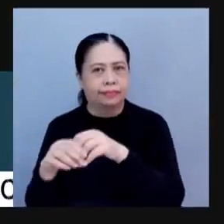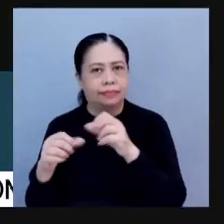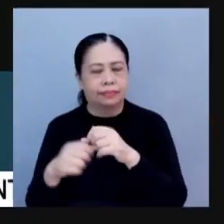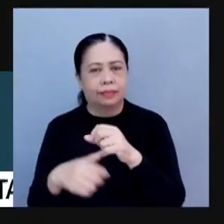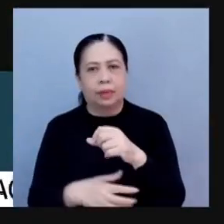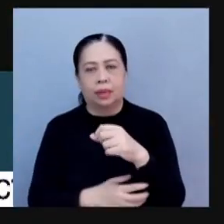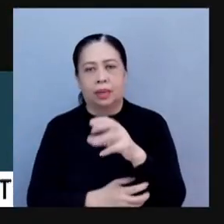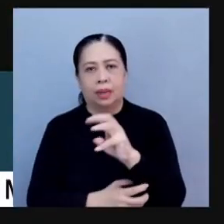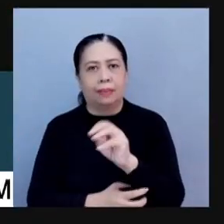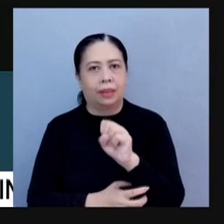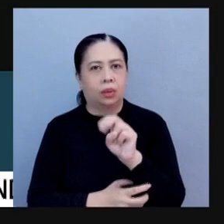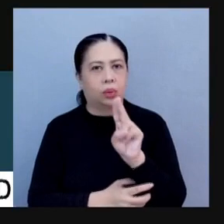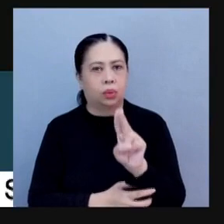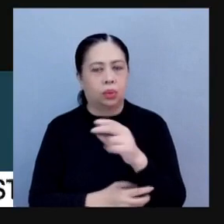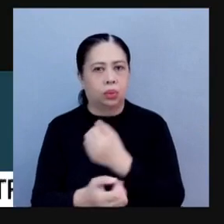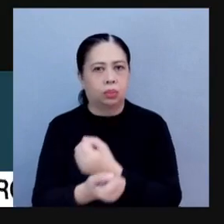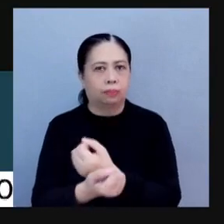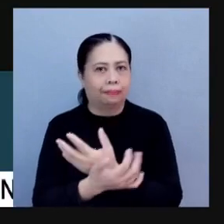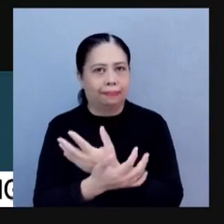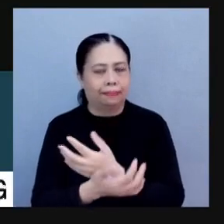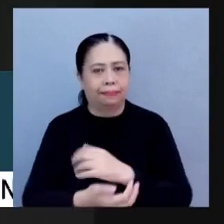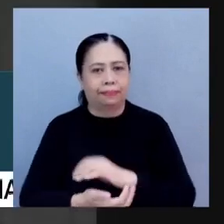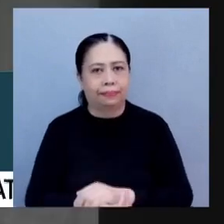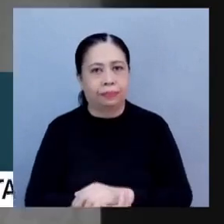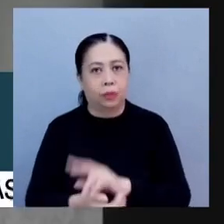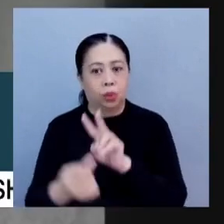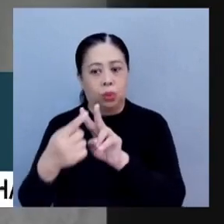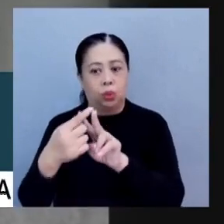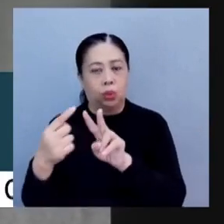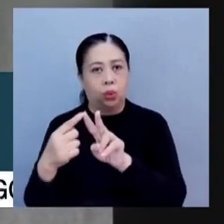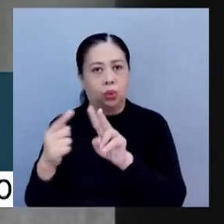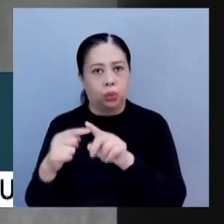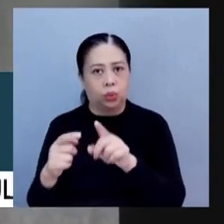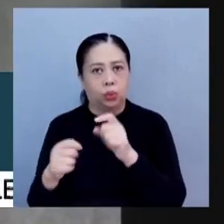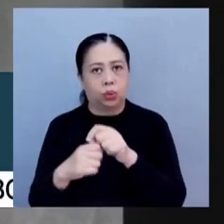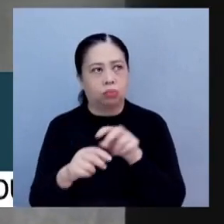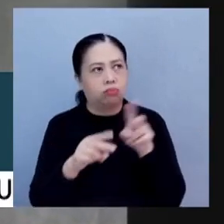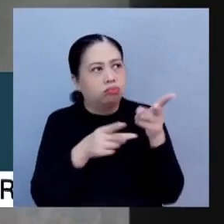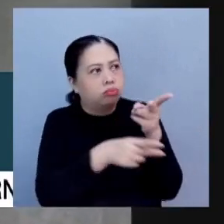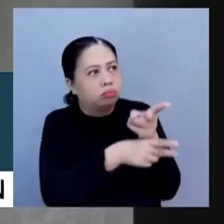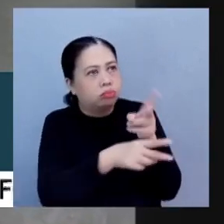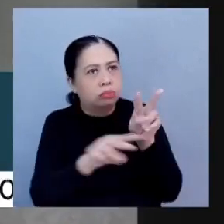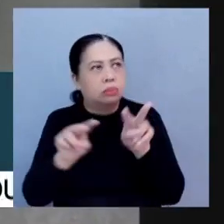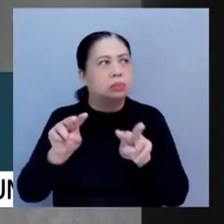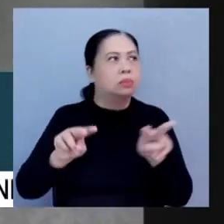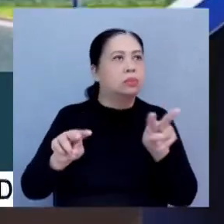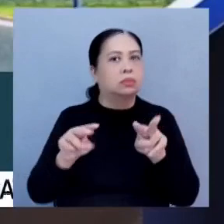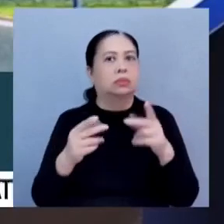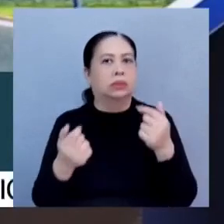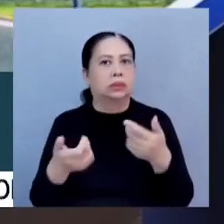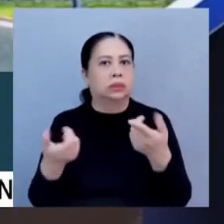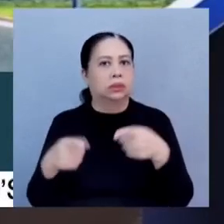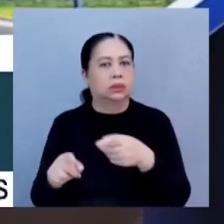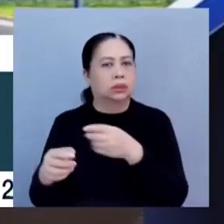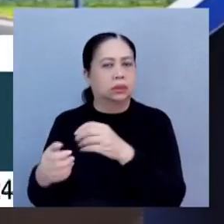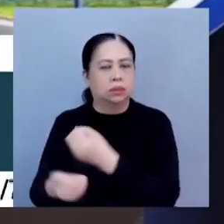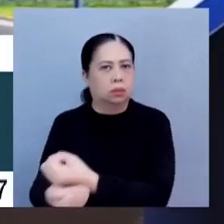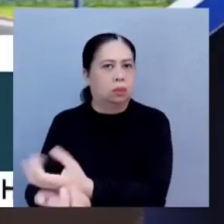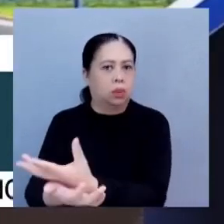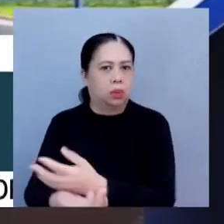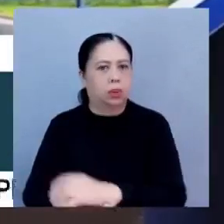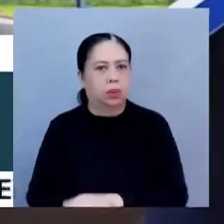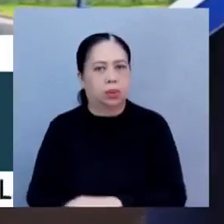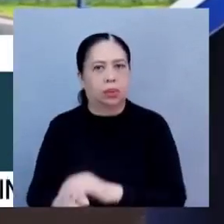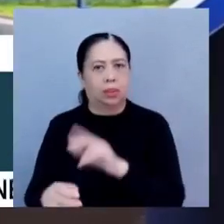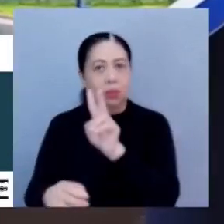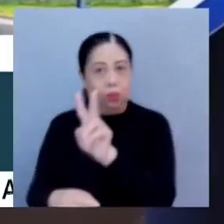State University bombing. The two supposedly acted as lookouts for the bomb attack. Maliban po dito sa POI